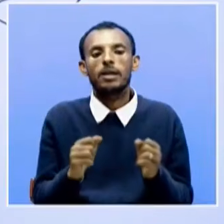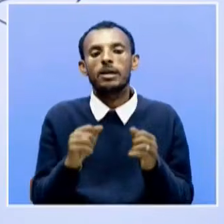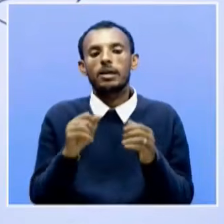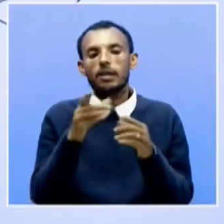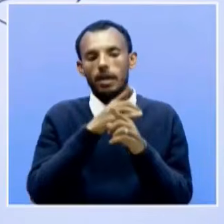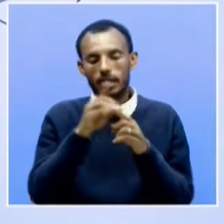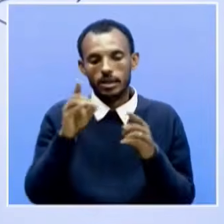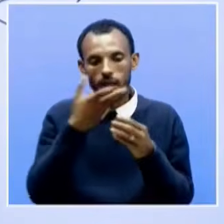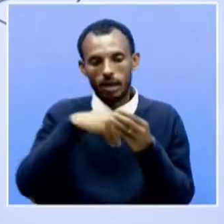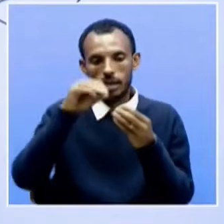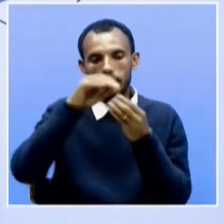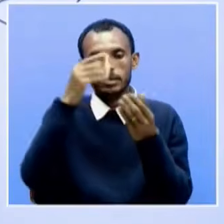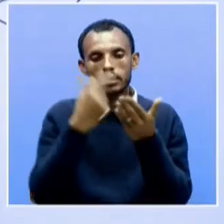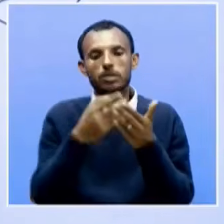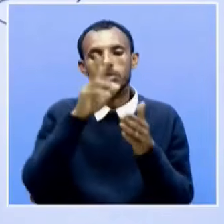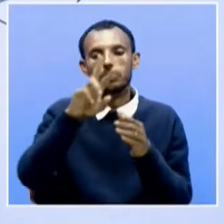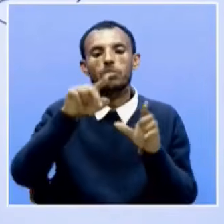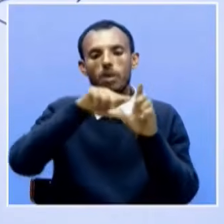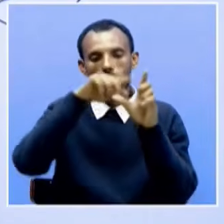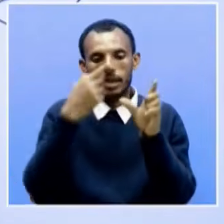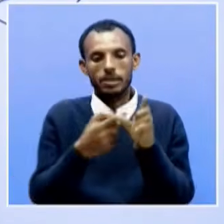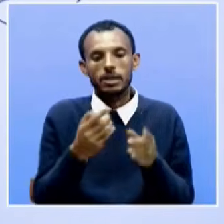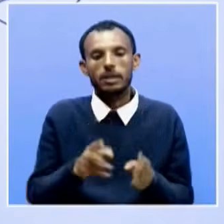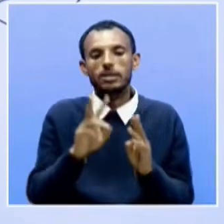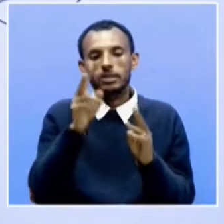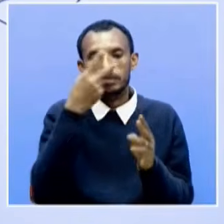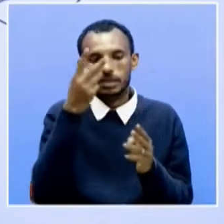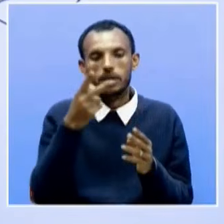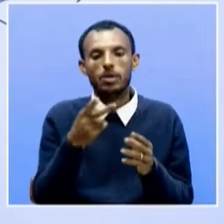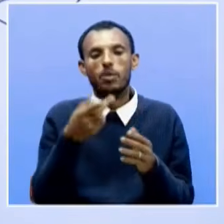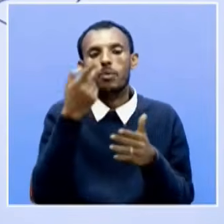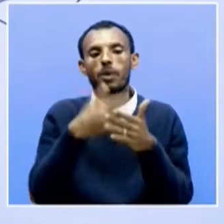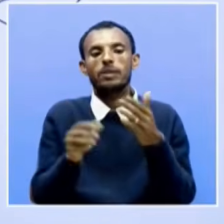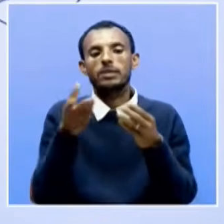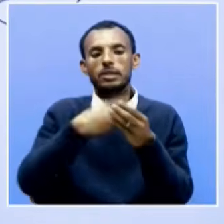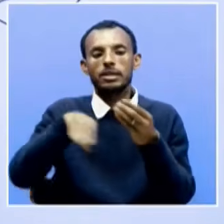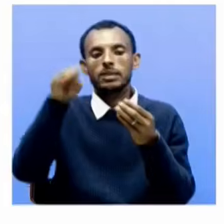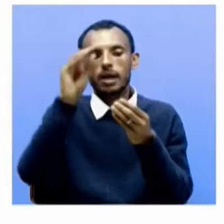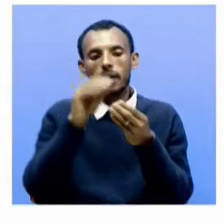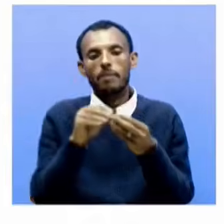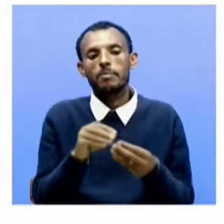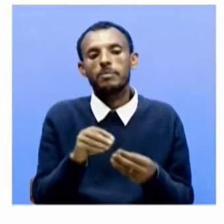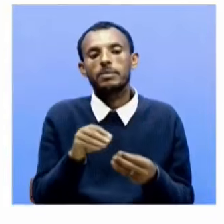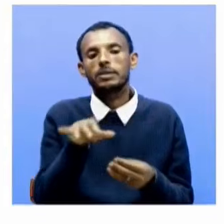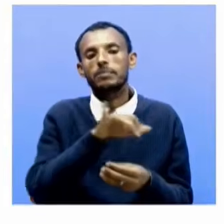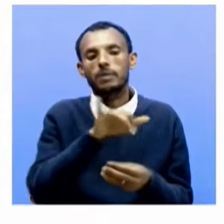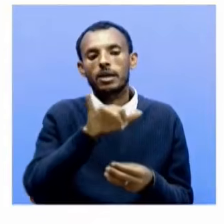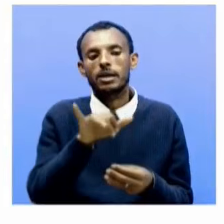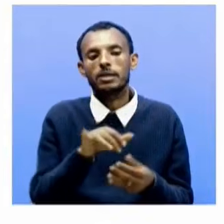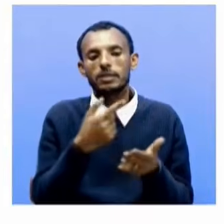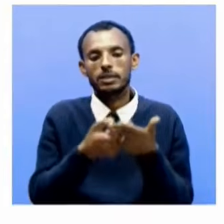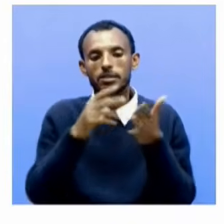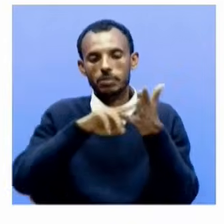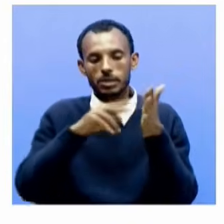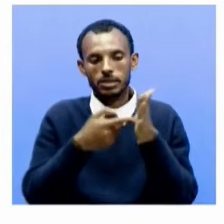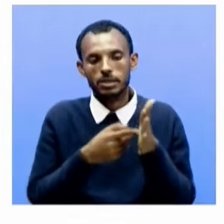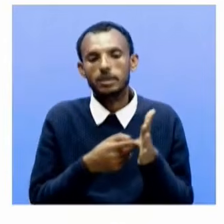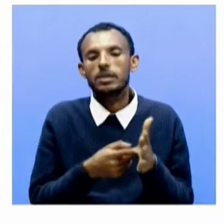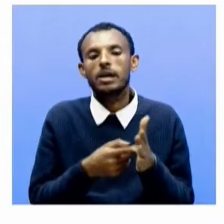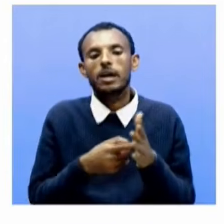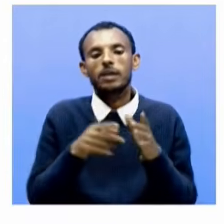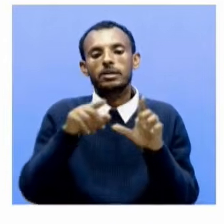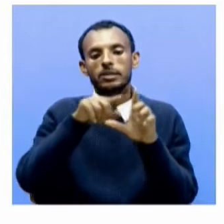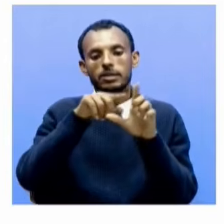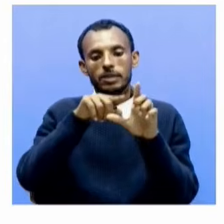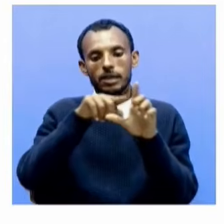these two angles, okay? Let's see what the sum looks like. The measure of, this implies the degree measure of